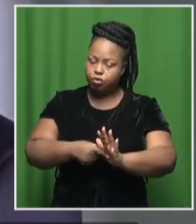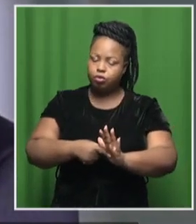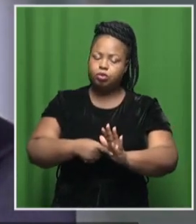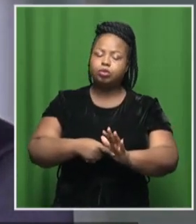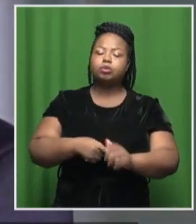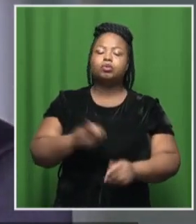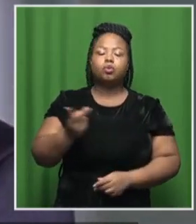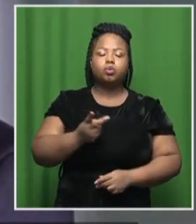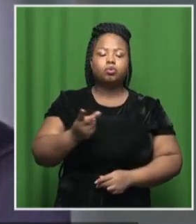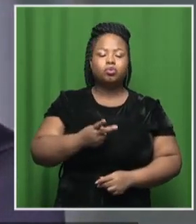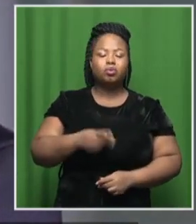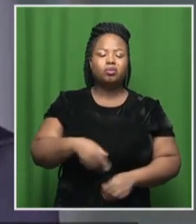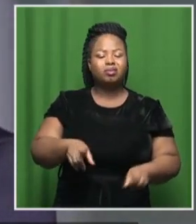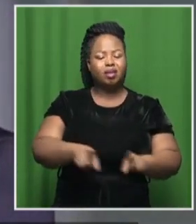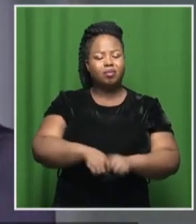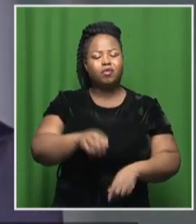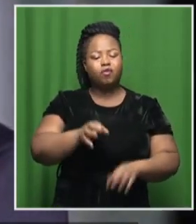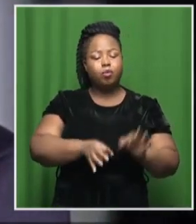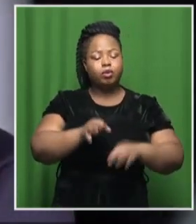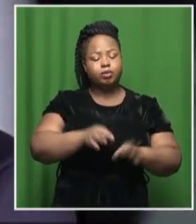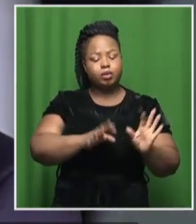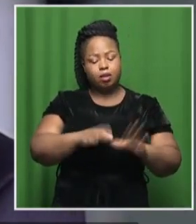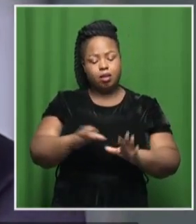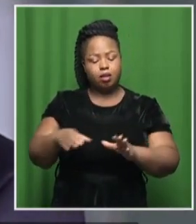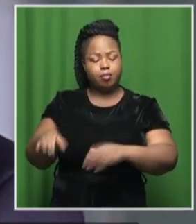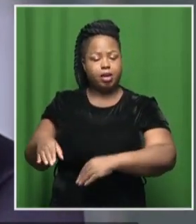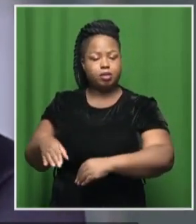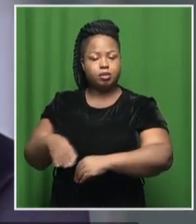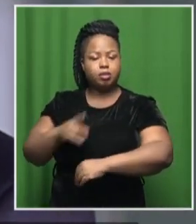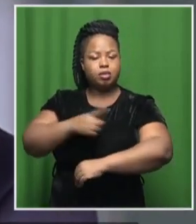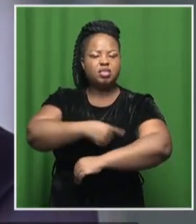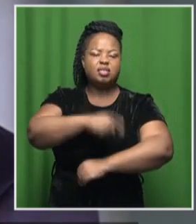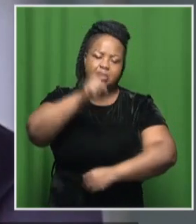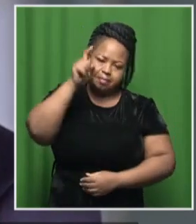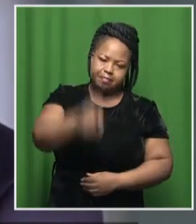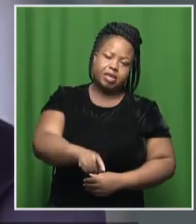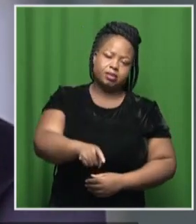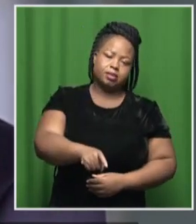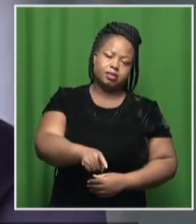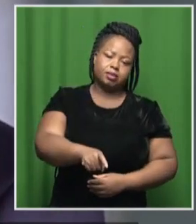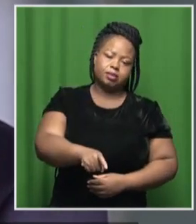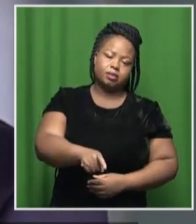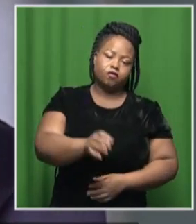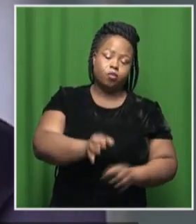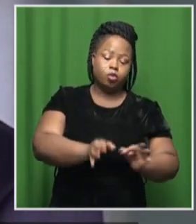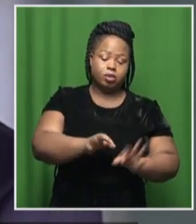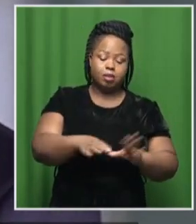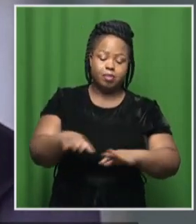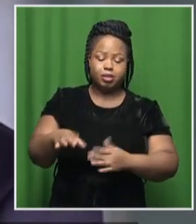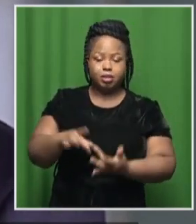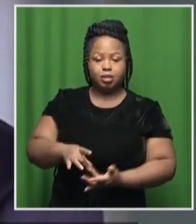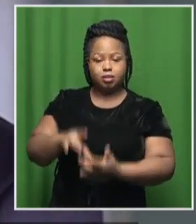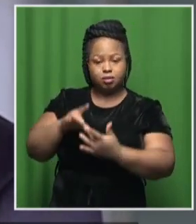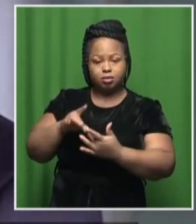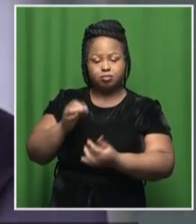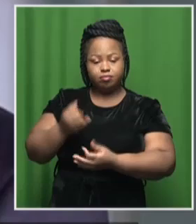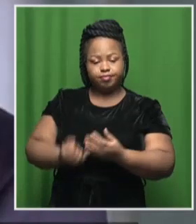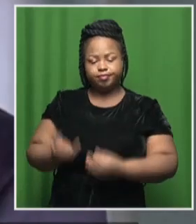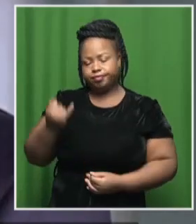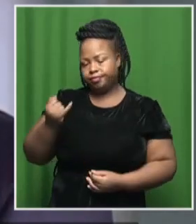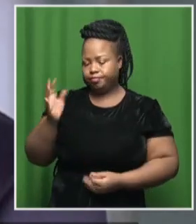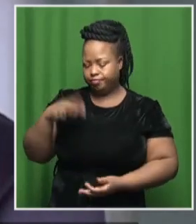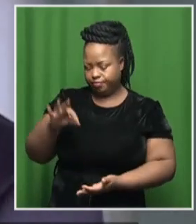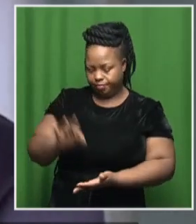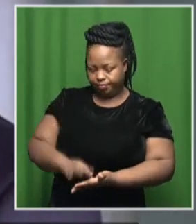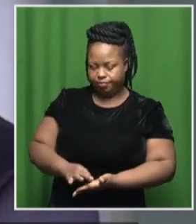mandatory for political parties and their candidates. They've got to, every candidate signs